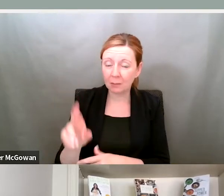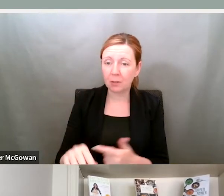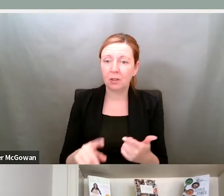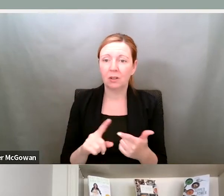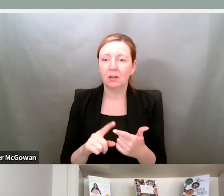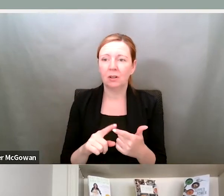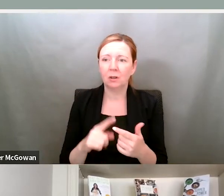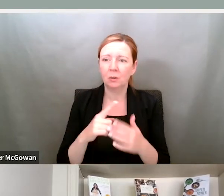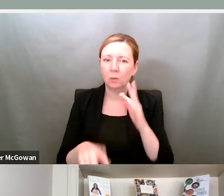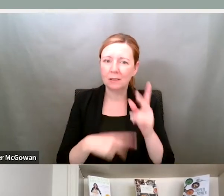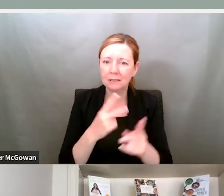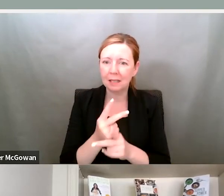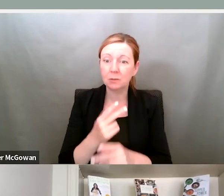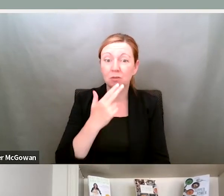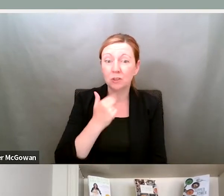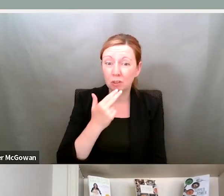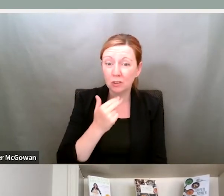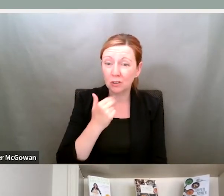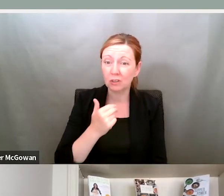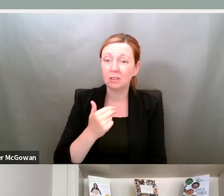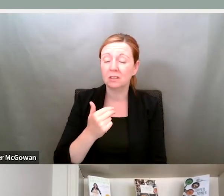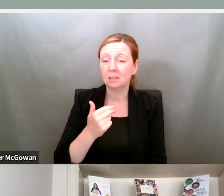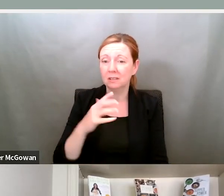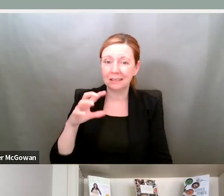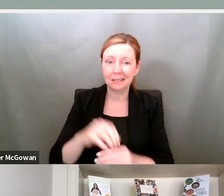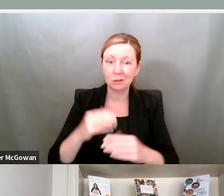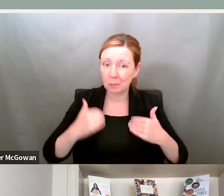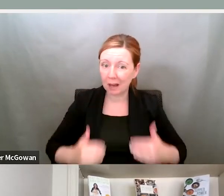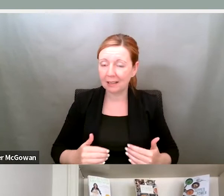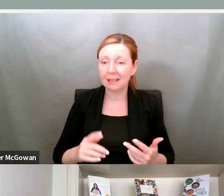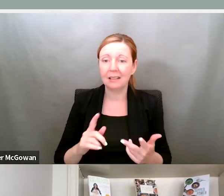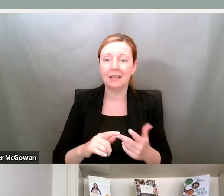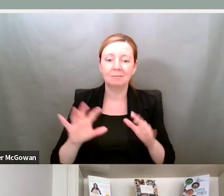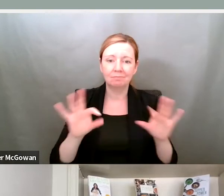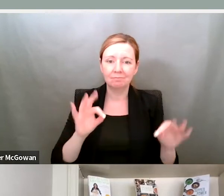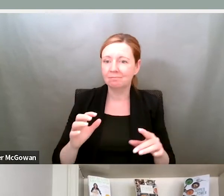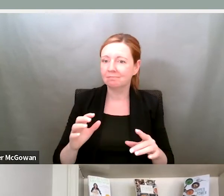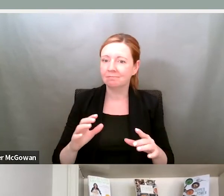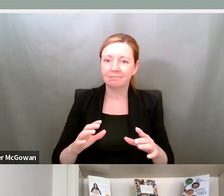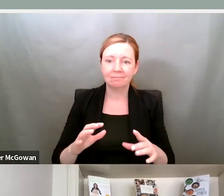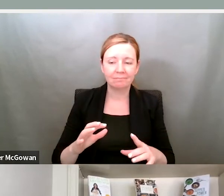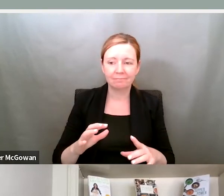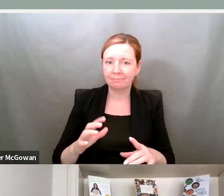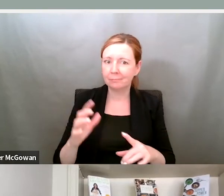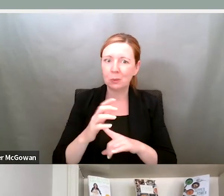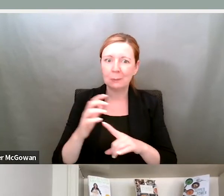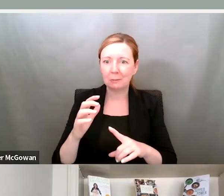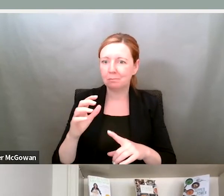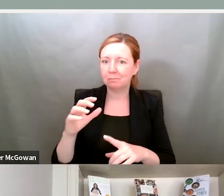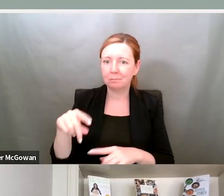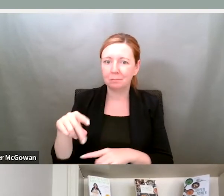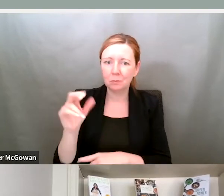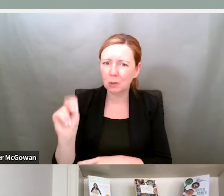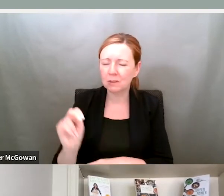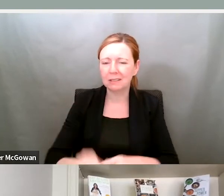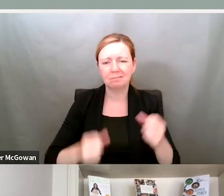and what types of sugars get introduced into the body, and selecting premium proteins. And there's so much